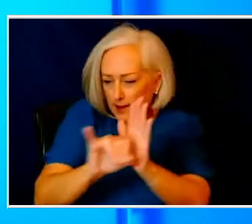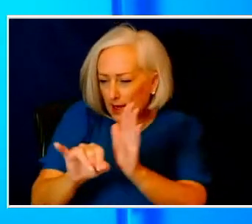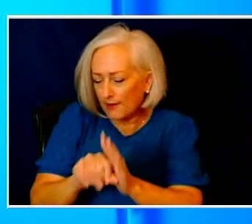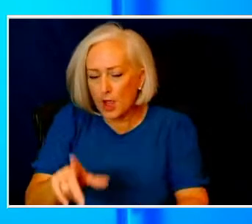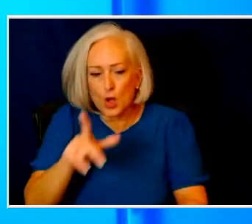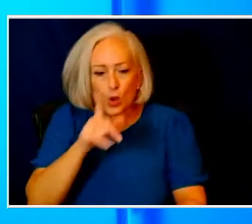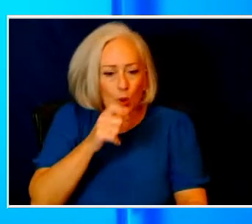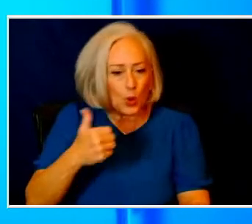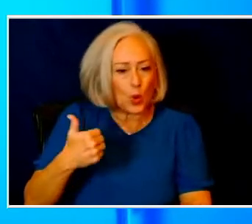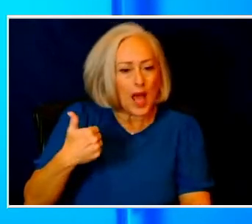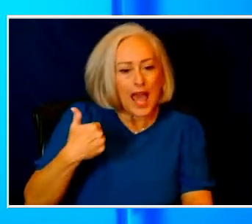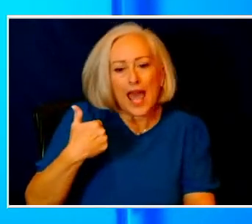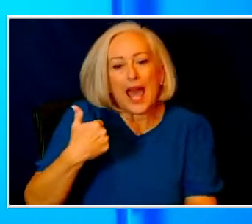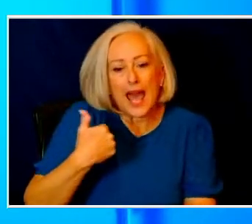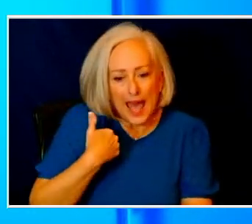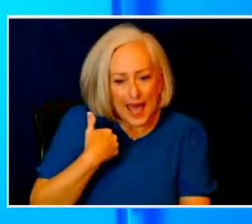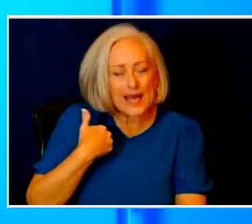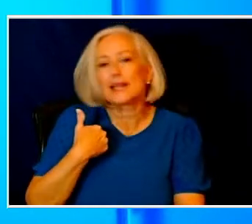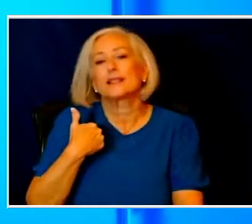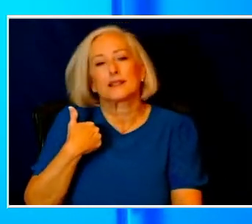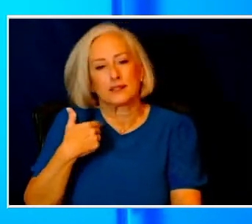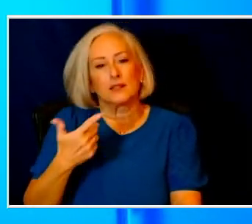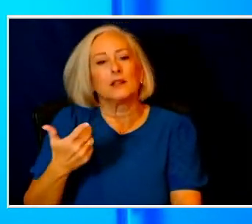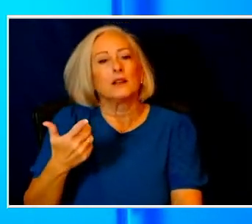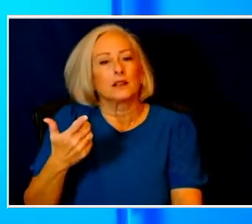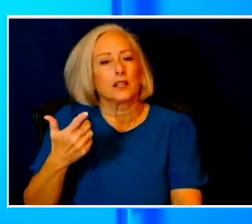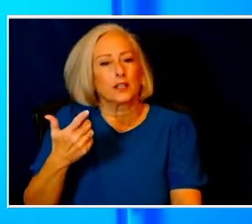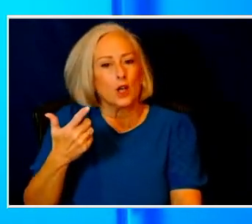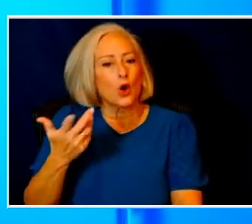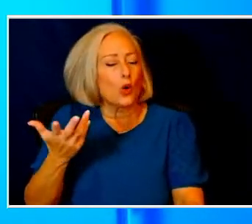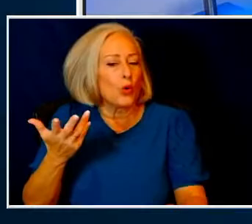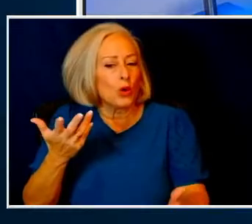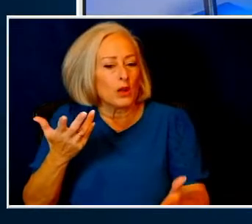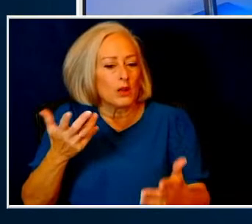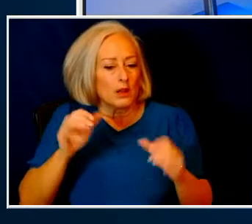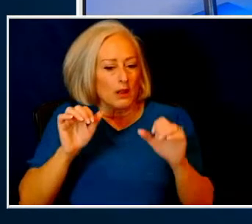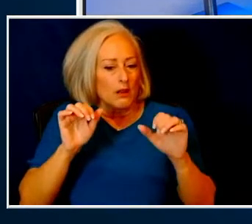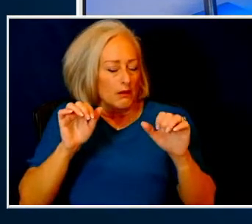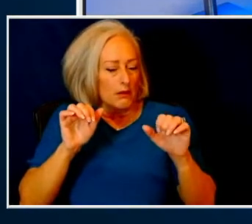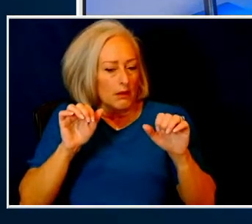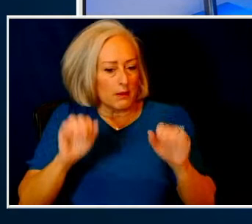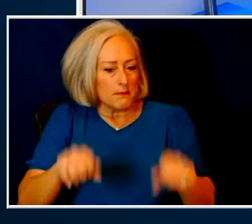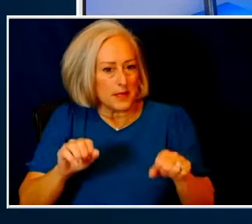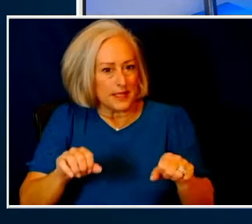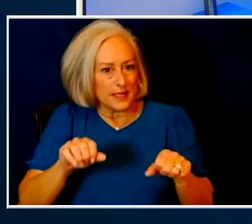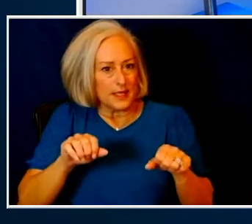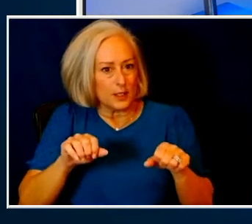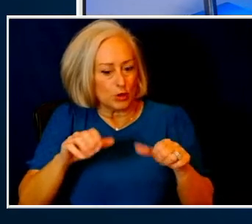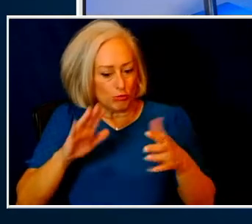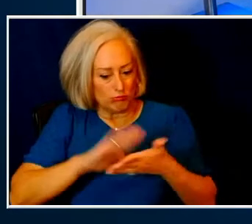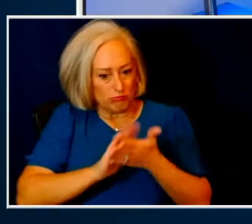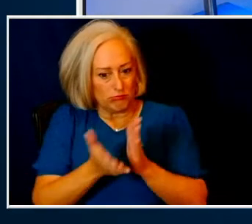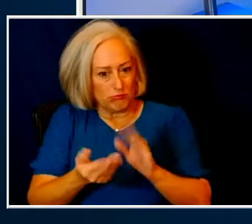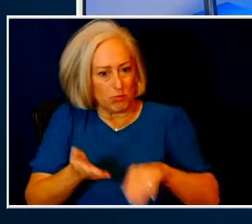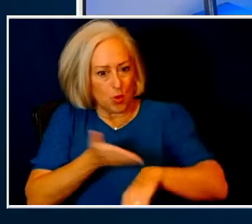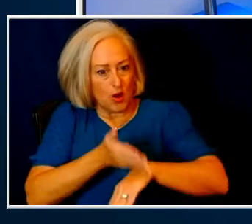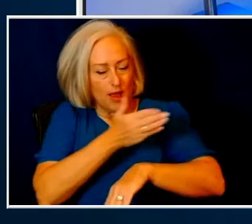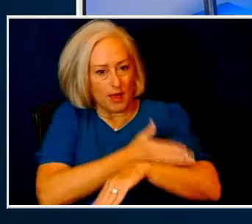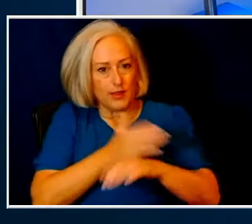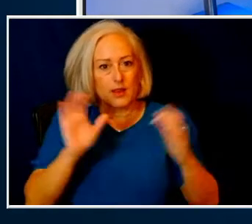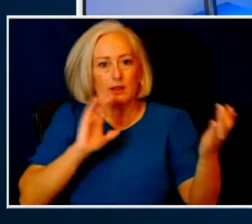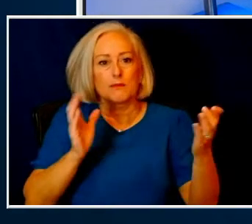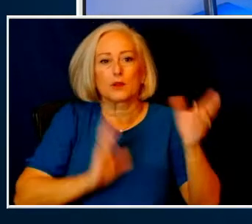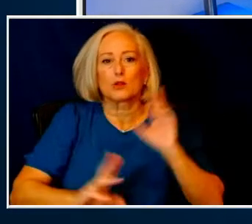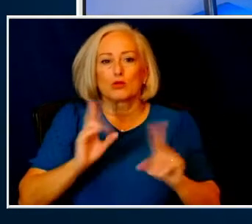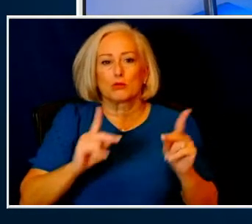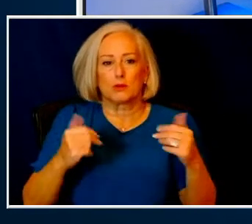causing inflammation and organ injury, and see what we can do to help them. Isaac wants to know,